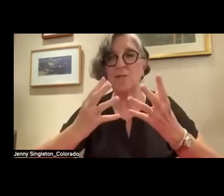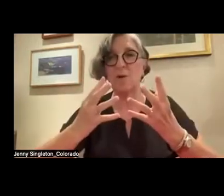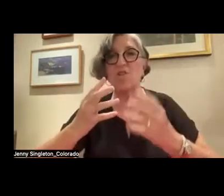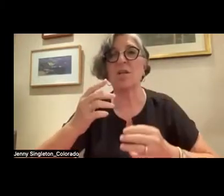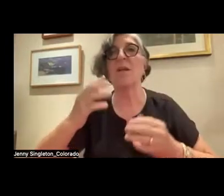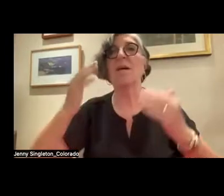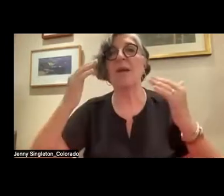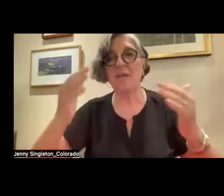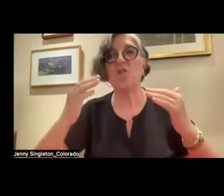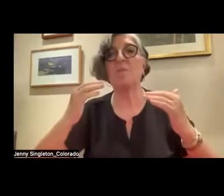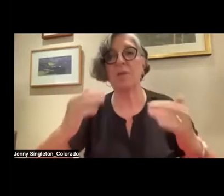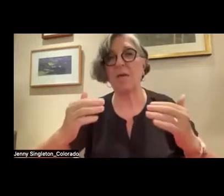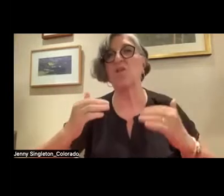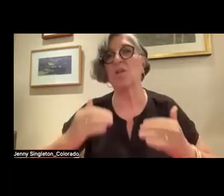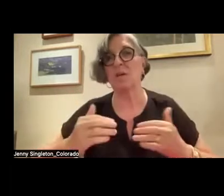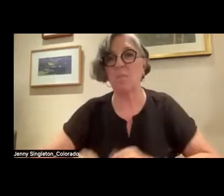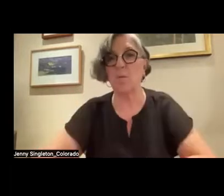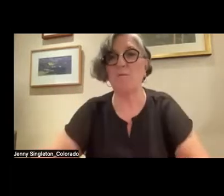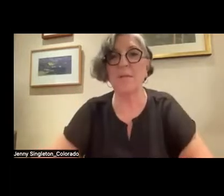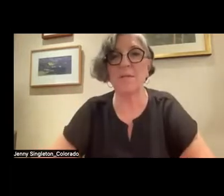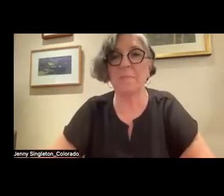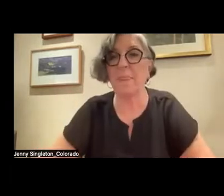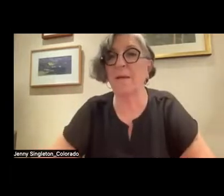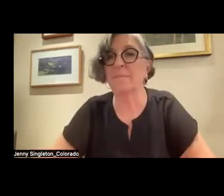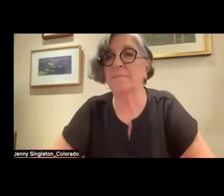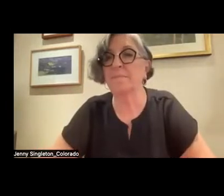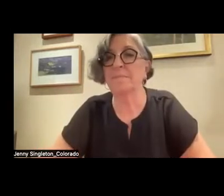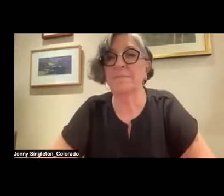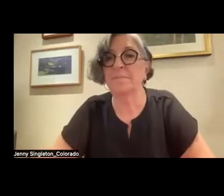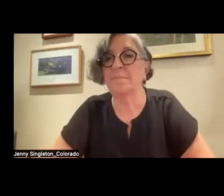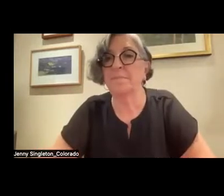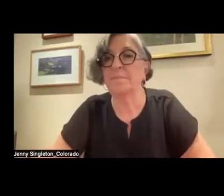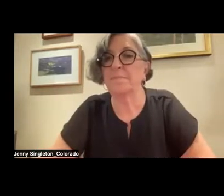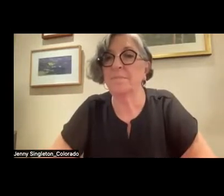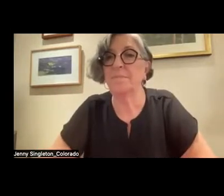simultaneous expression of hand shape, location, and movement.